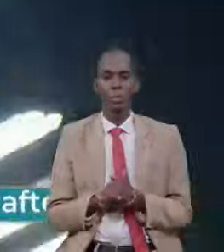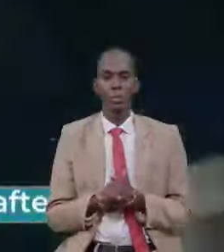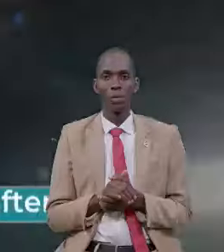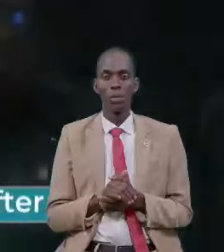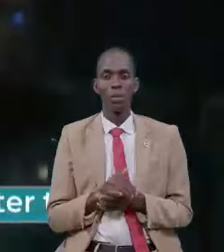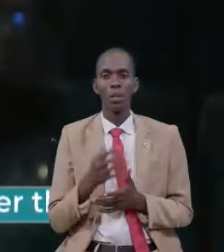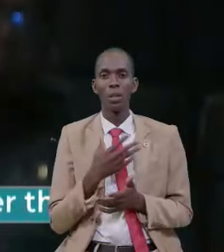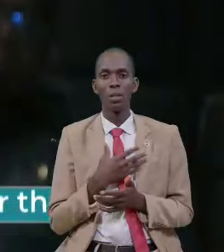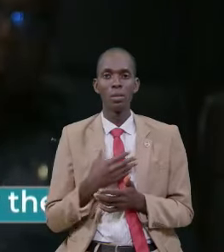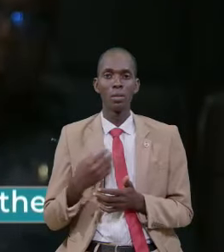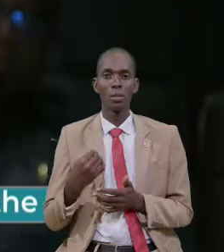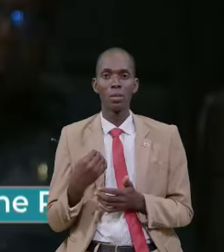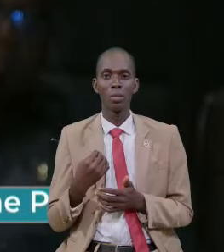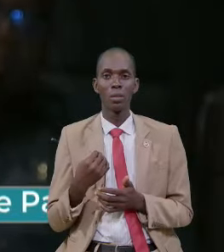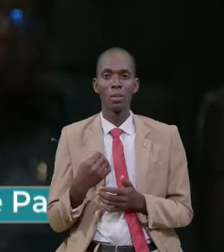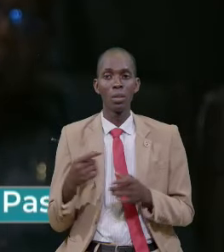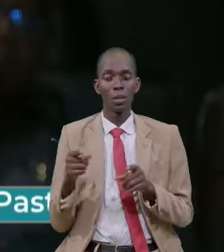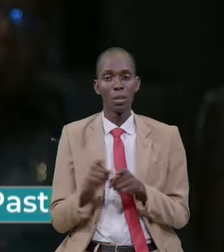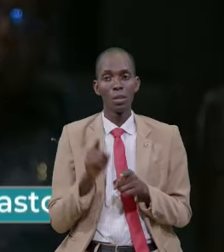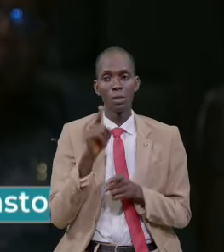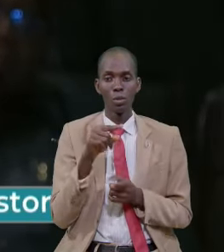And as you keep on standing,